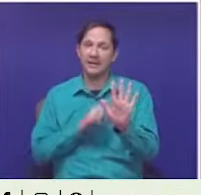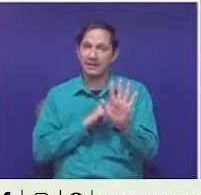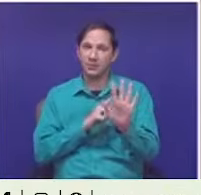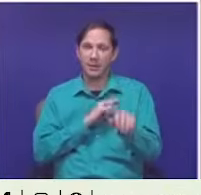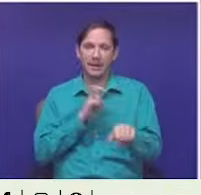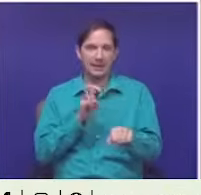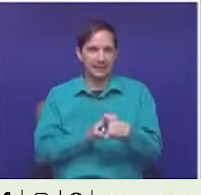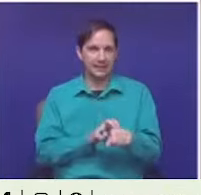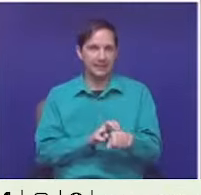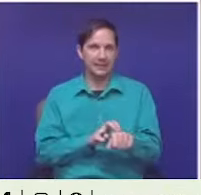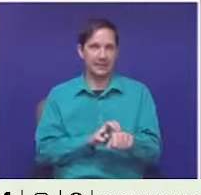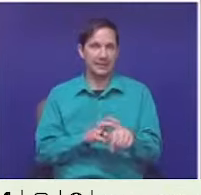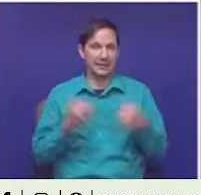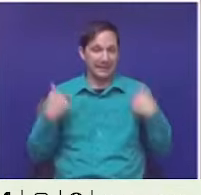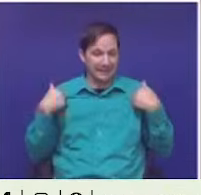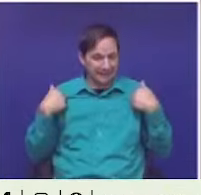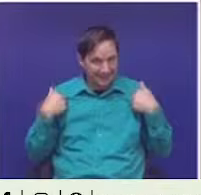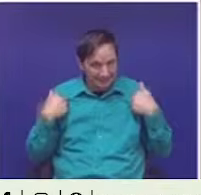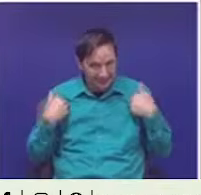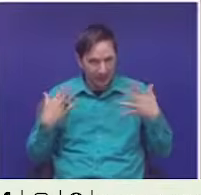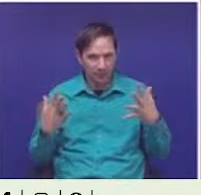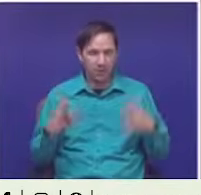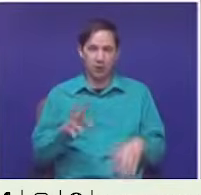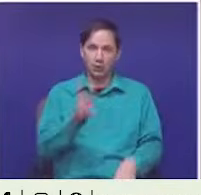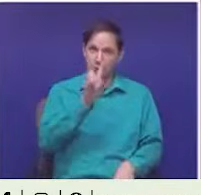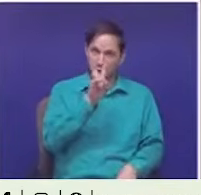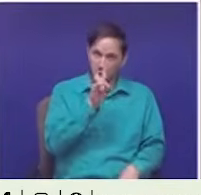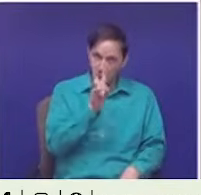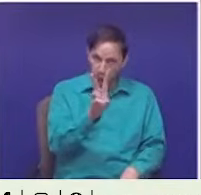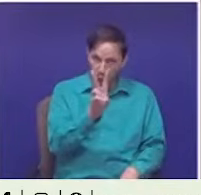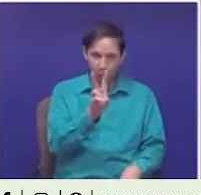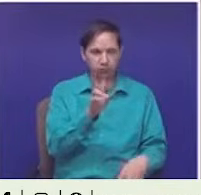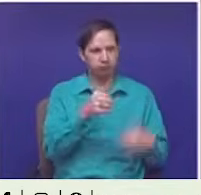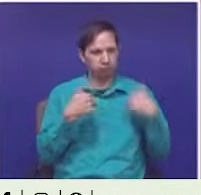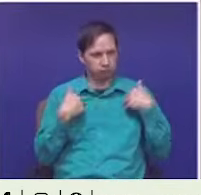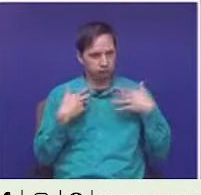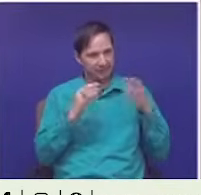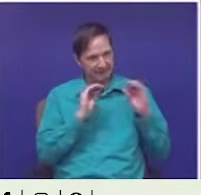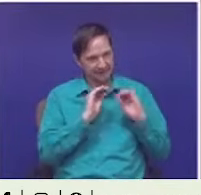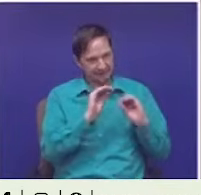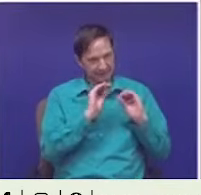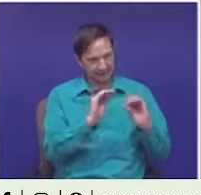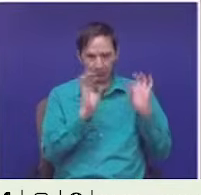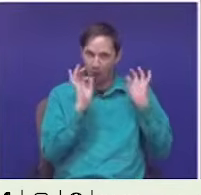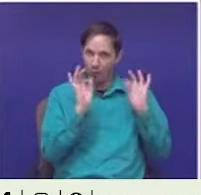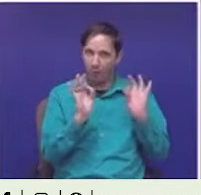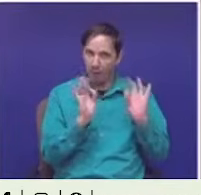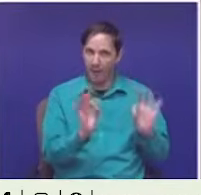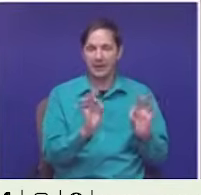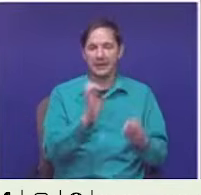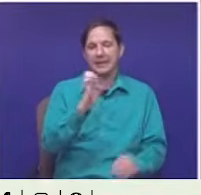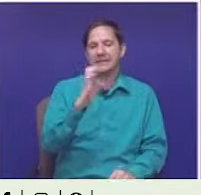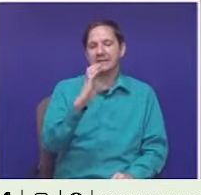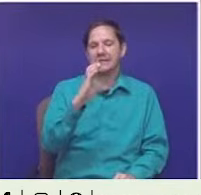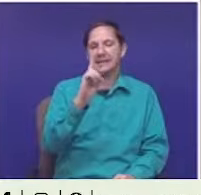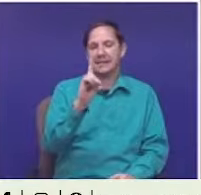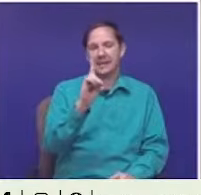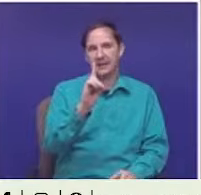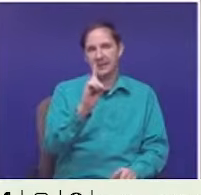capture 2-year-olds literally into structured ECD centers where they have a nutrition, where they have a